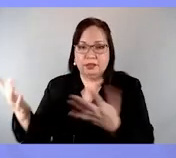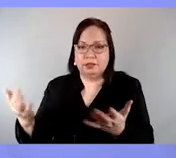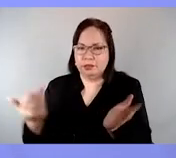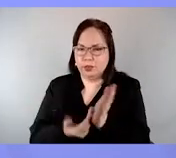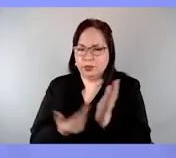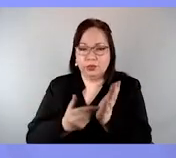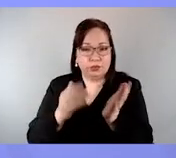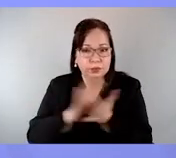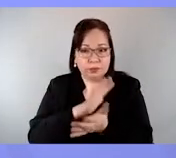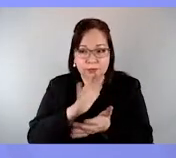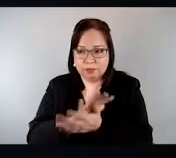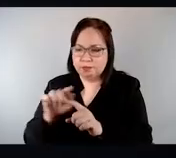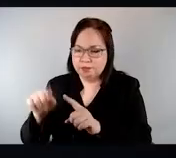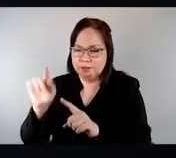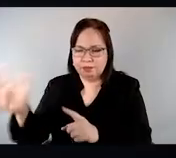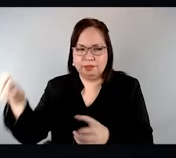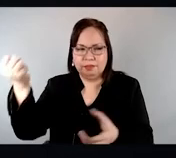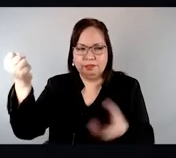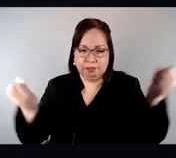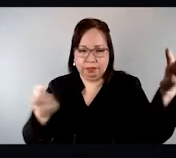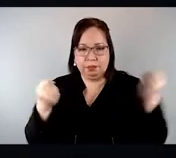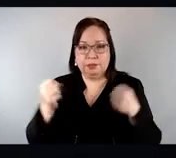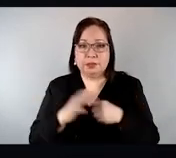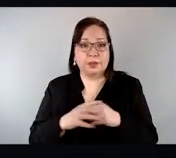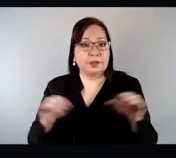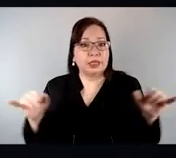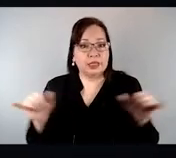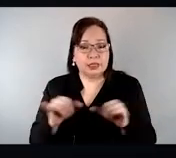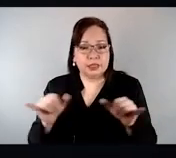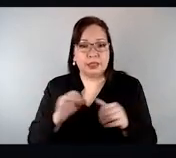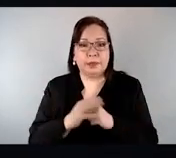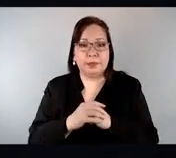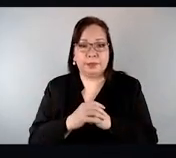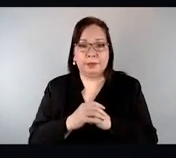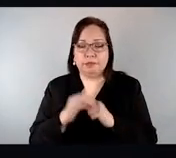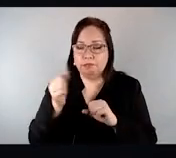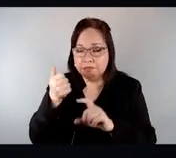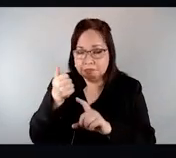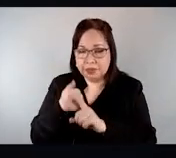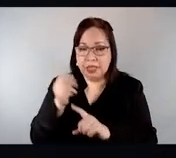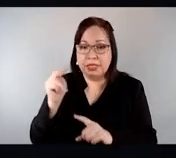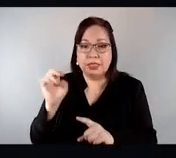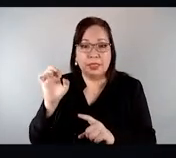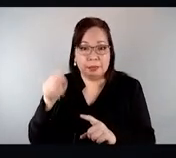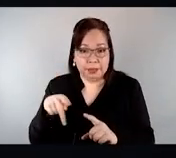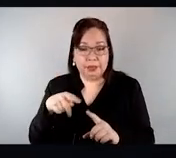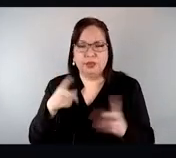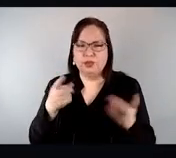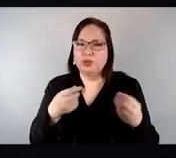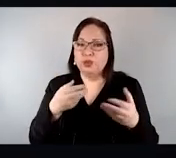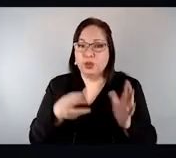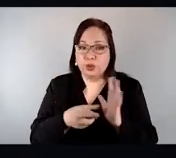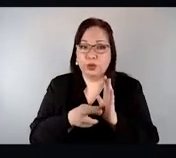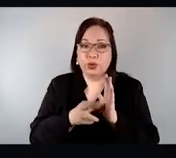land titles. It also can review